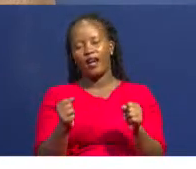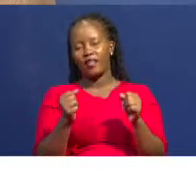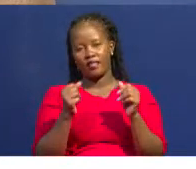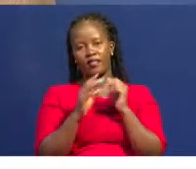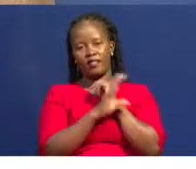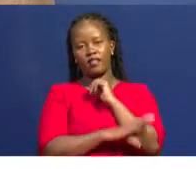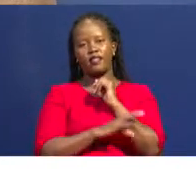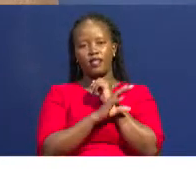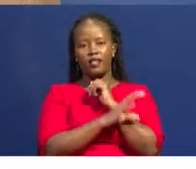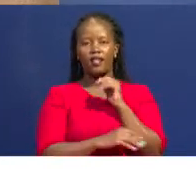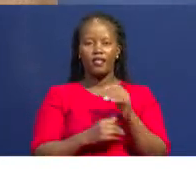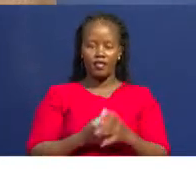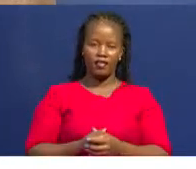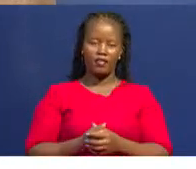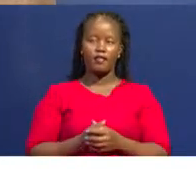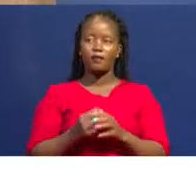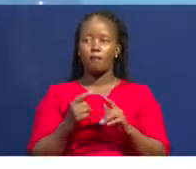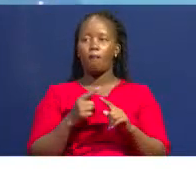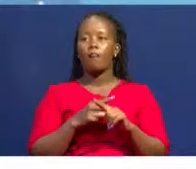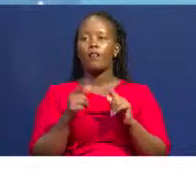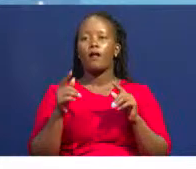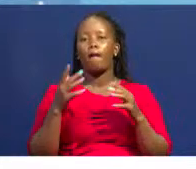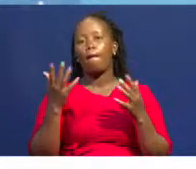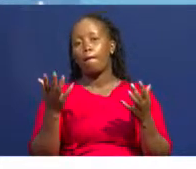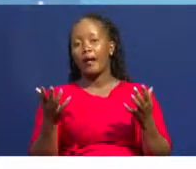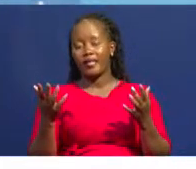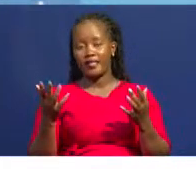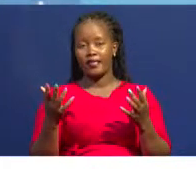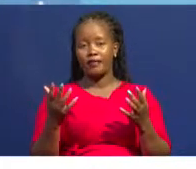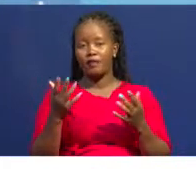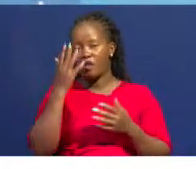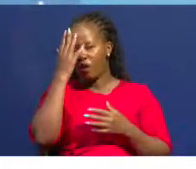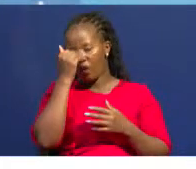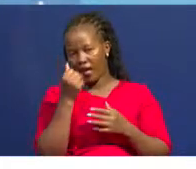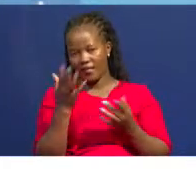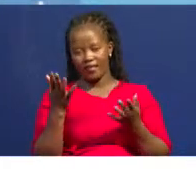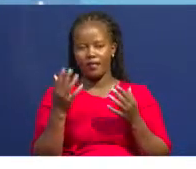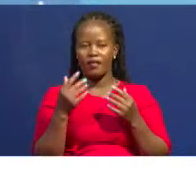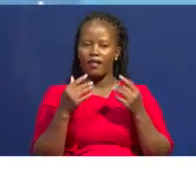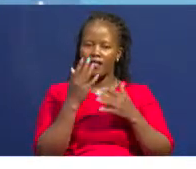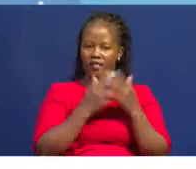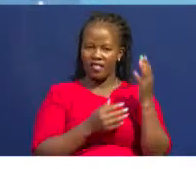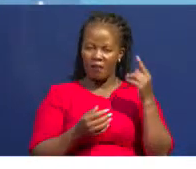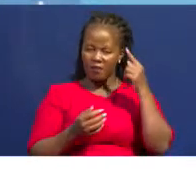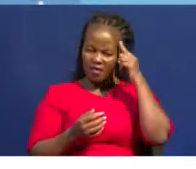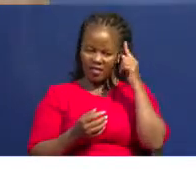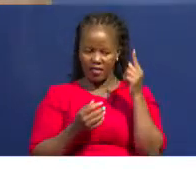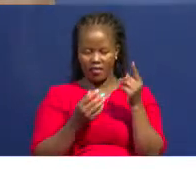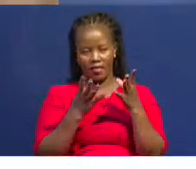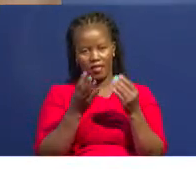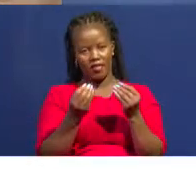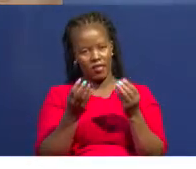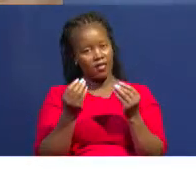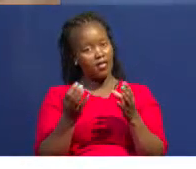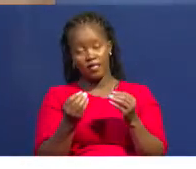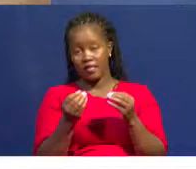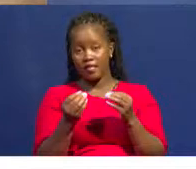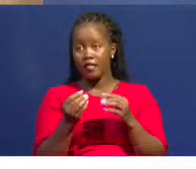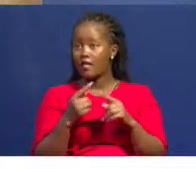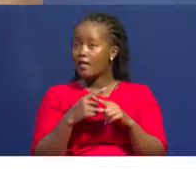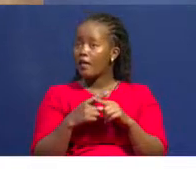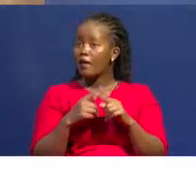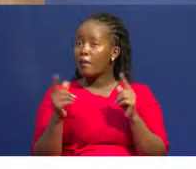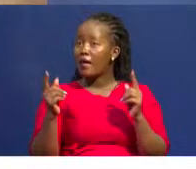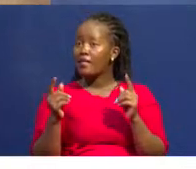country. But because exactly? In the screen, it will work in the screen, but in the road, it